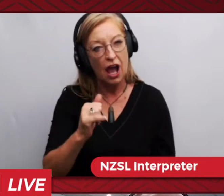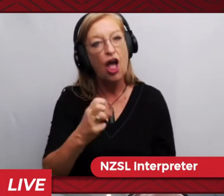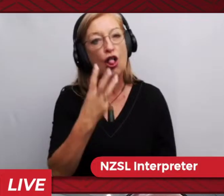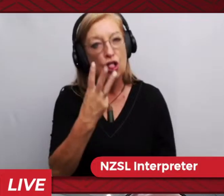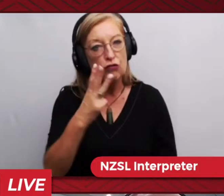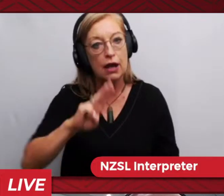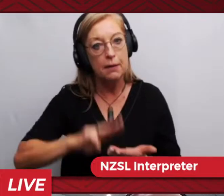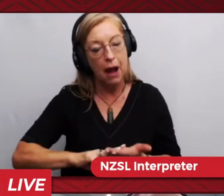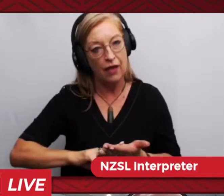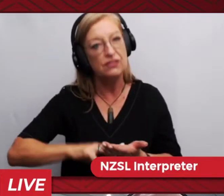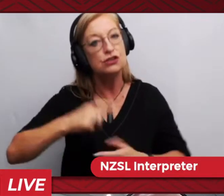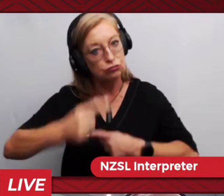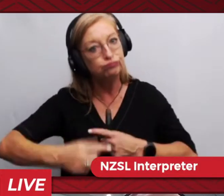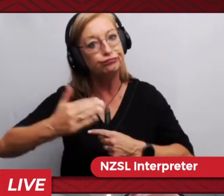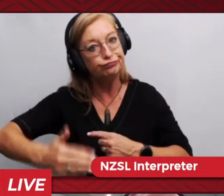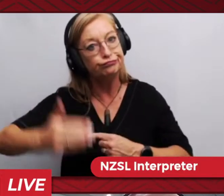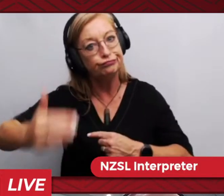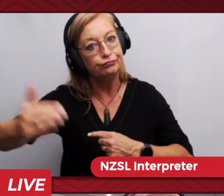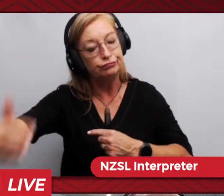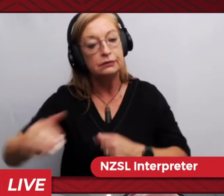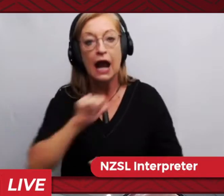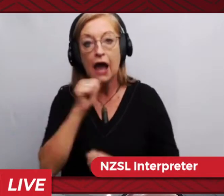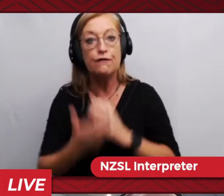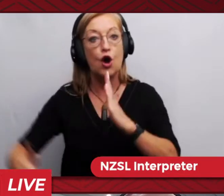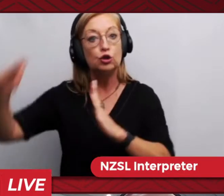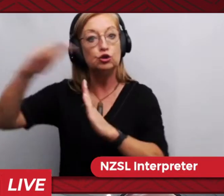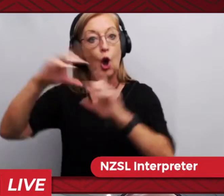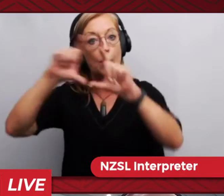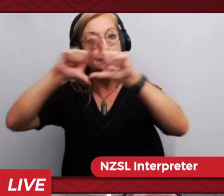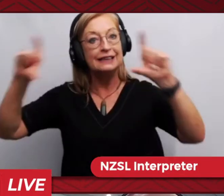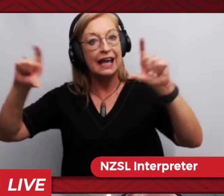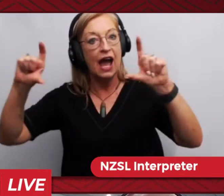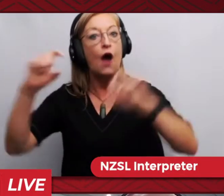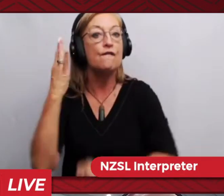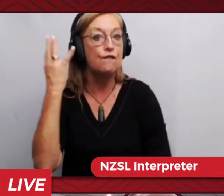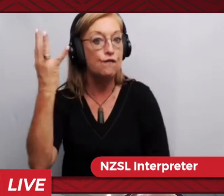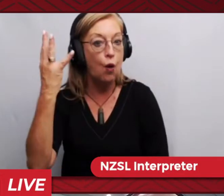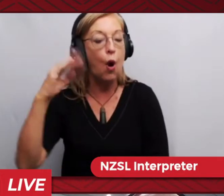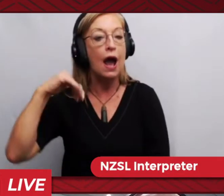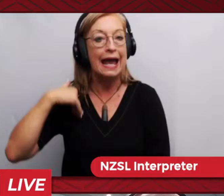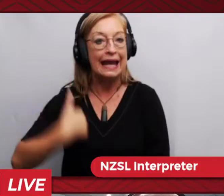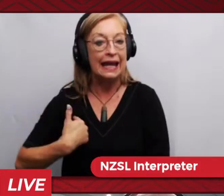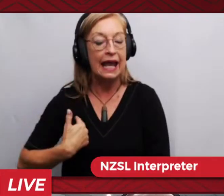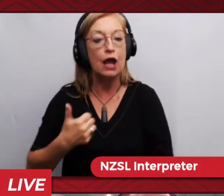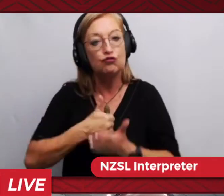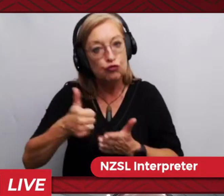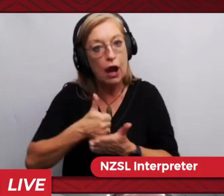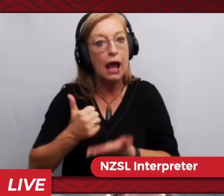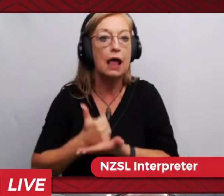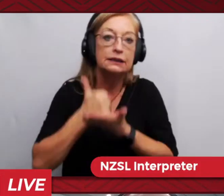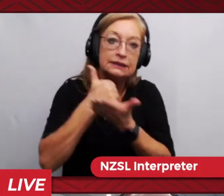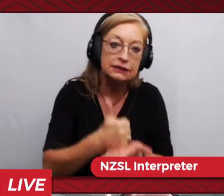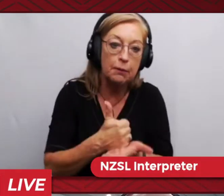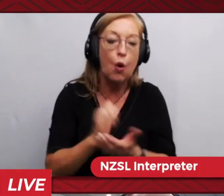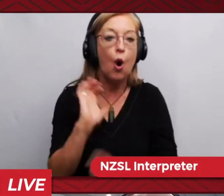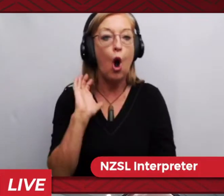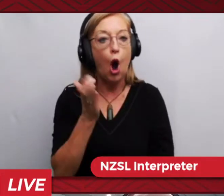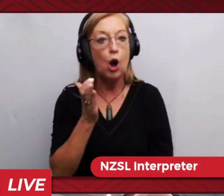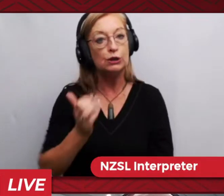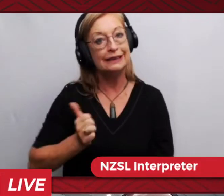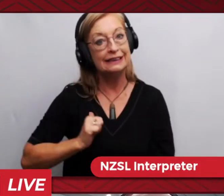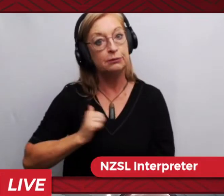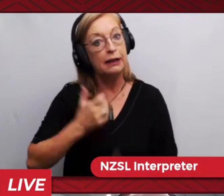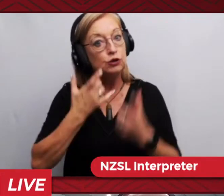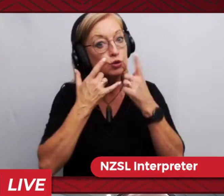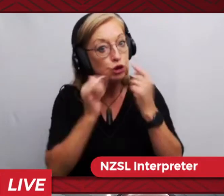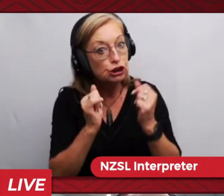months. And if you end up in that top tier of tier 4, you're required to have frequent support and the host is expected to check